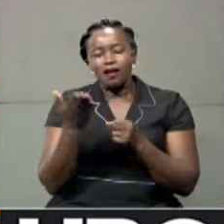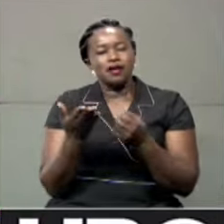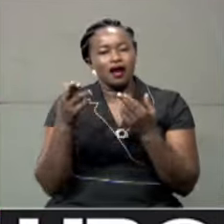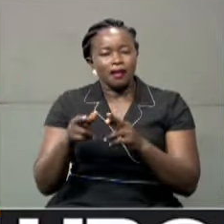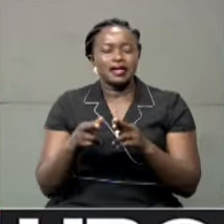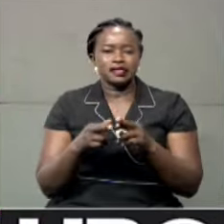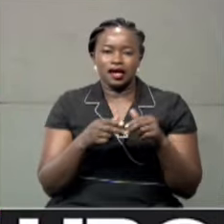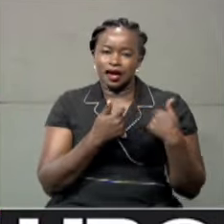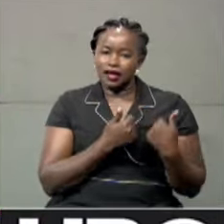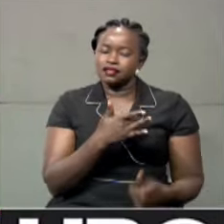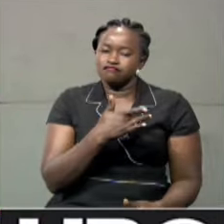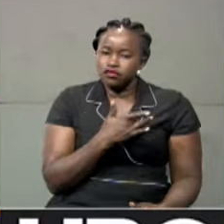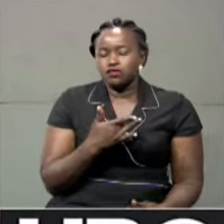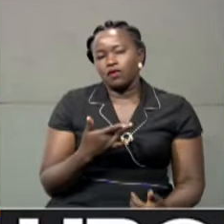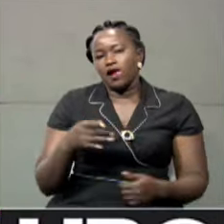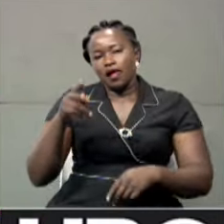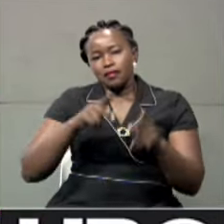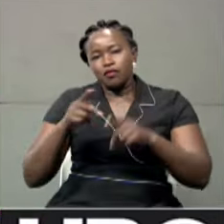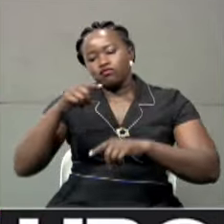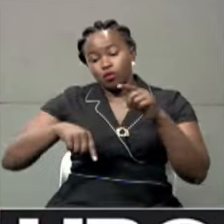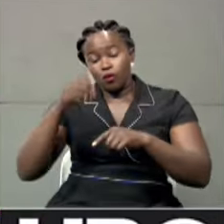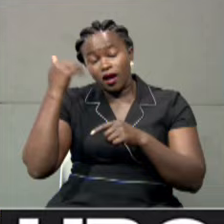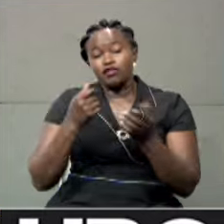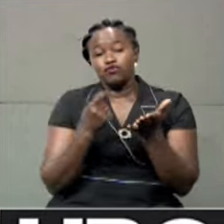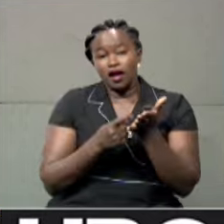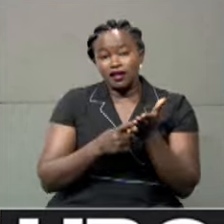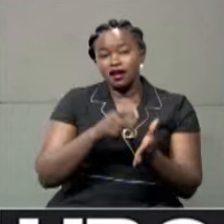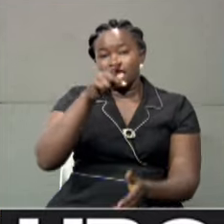the participants, Uganda being the pearl of Africa.